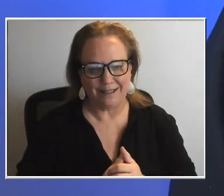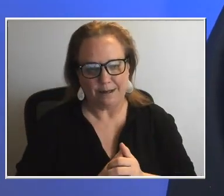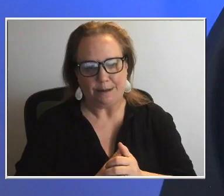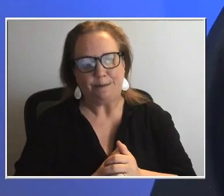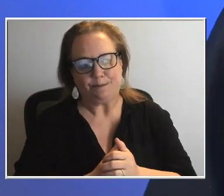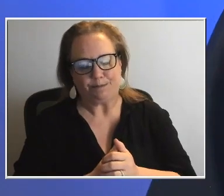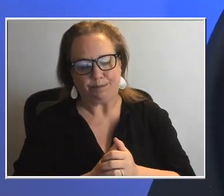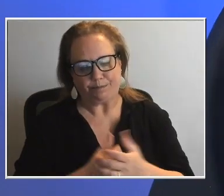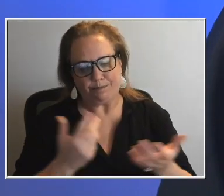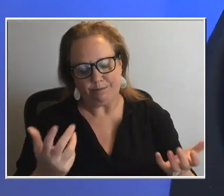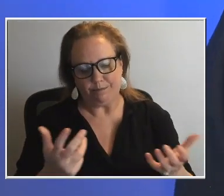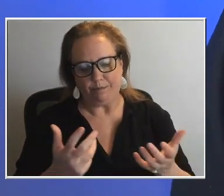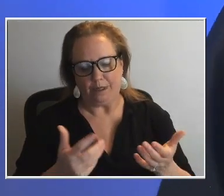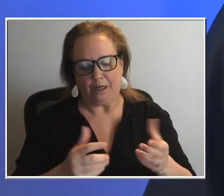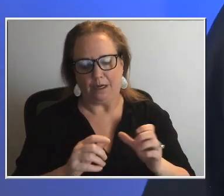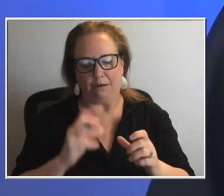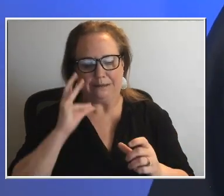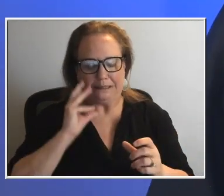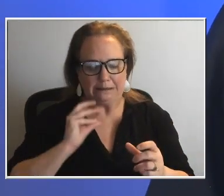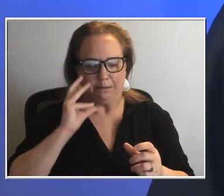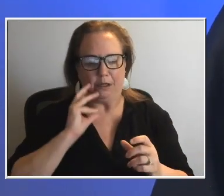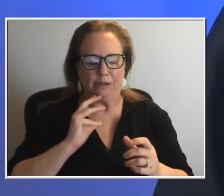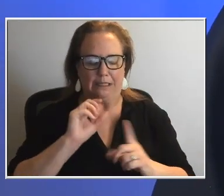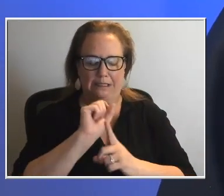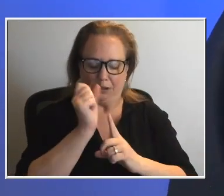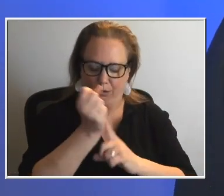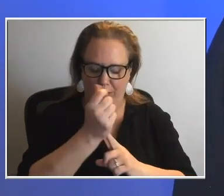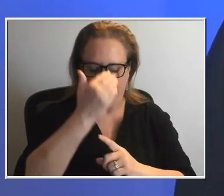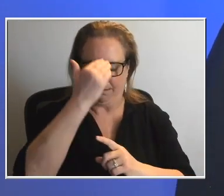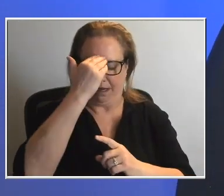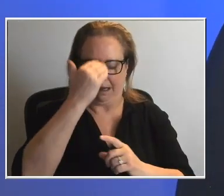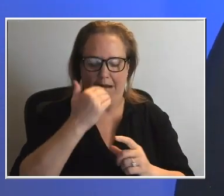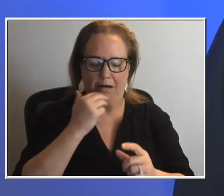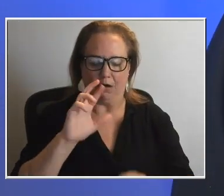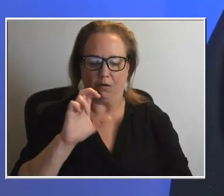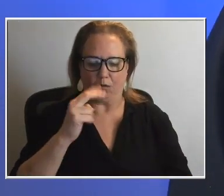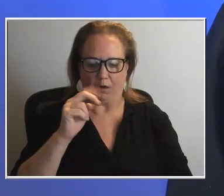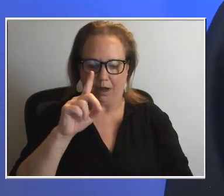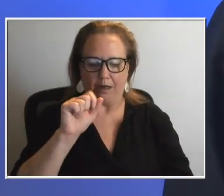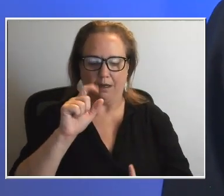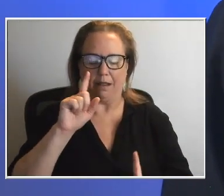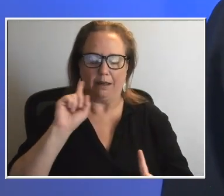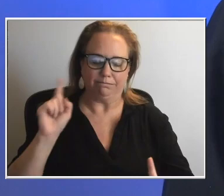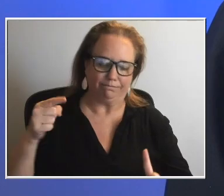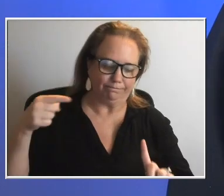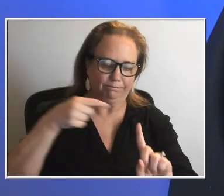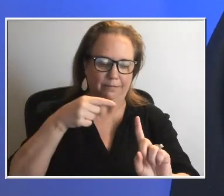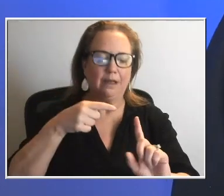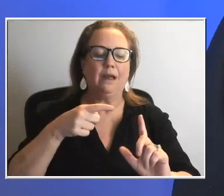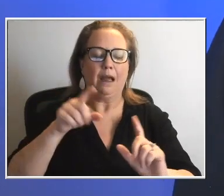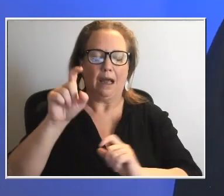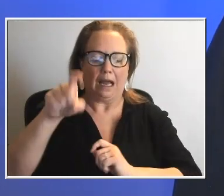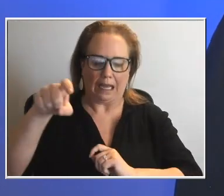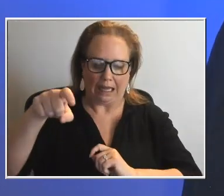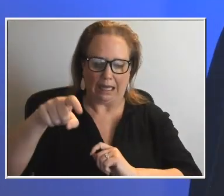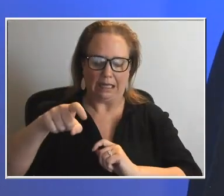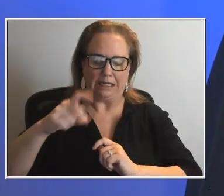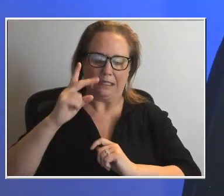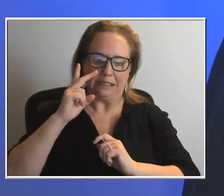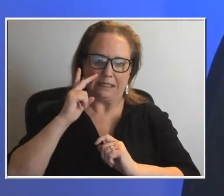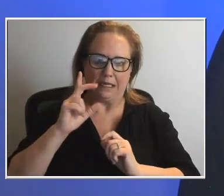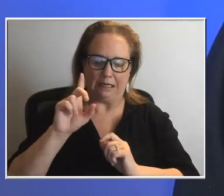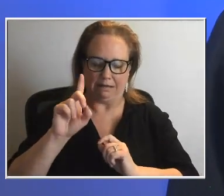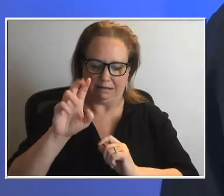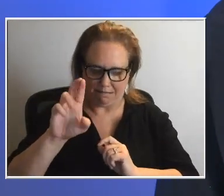as I was going through all the scenarios in my head, she kept me on point that I needed to go see Dr.